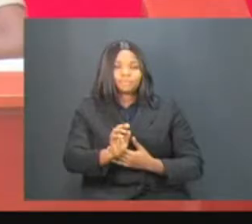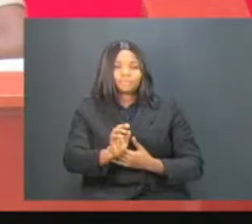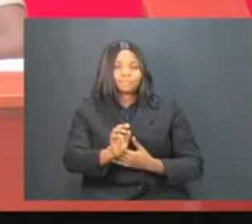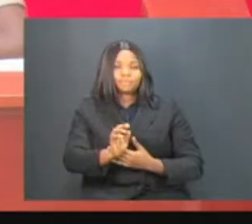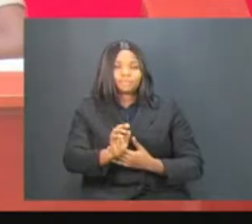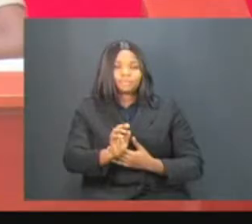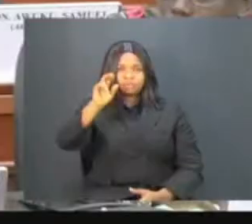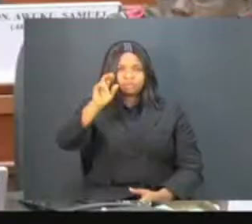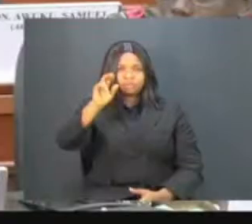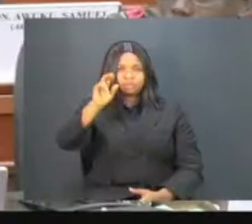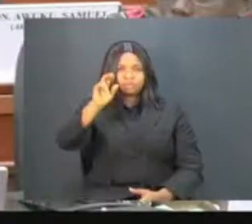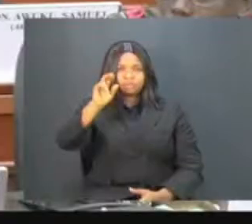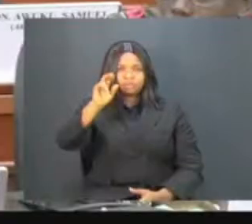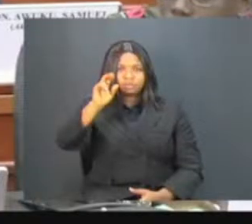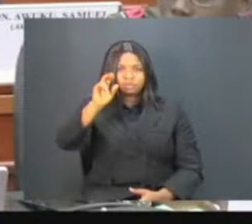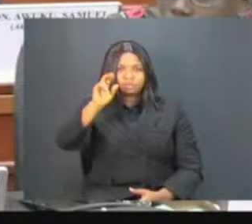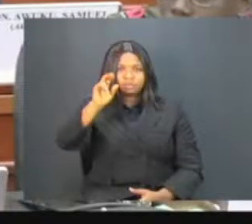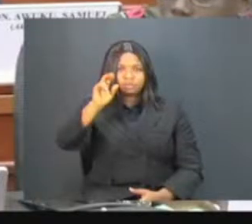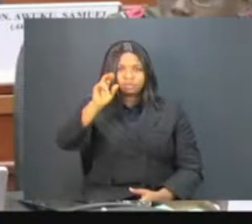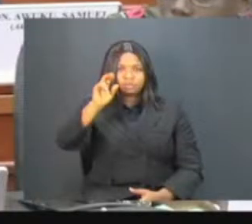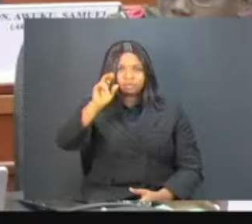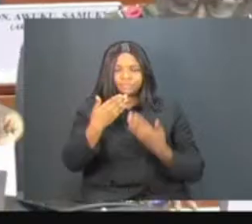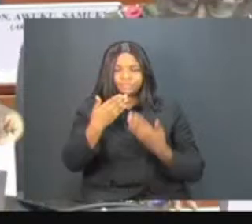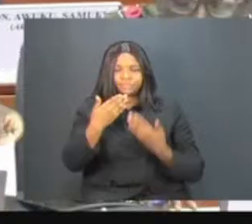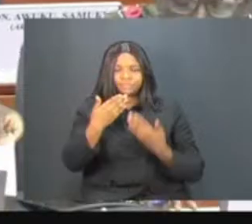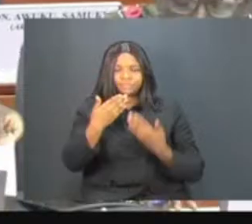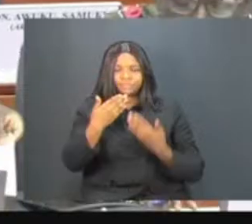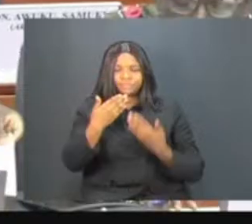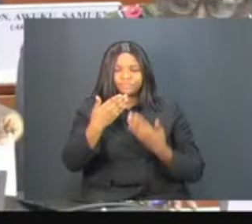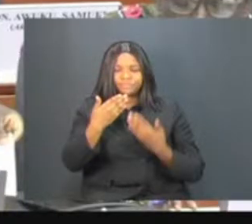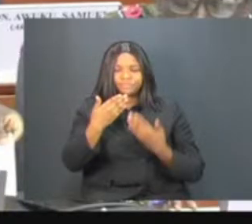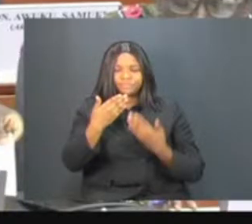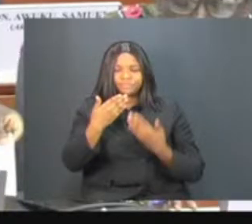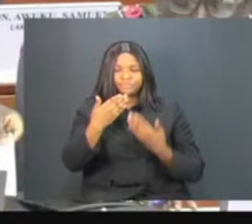For the opportunity to the debate on this